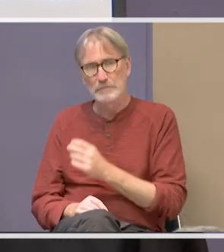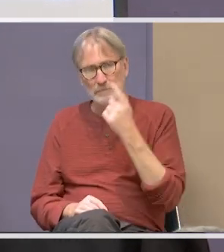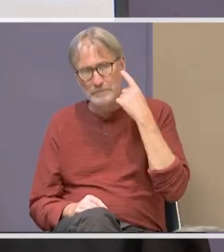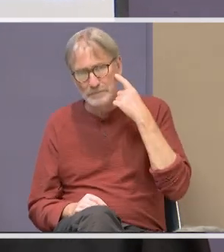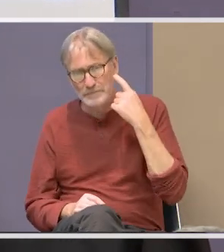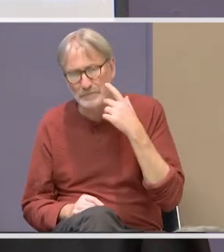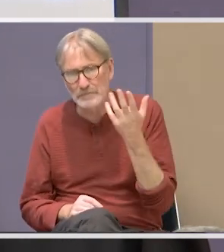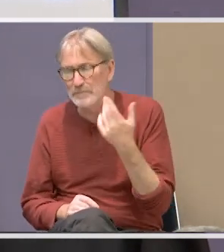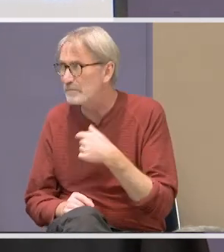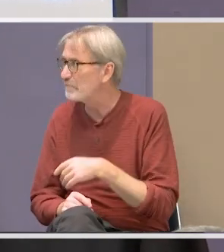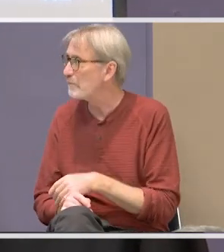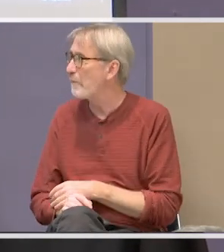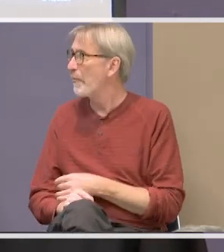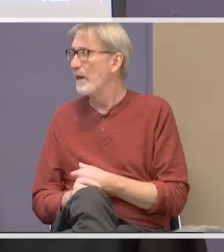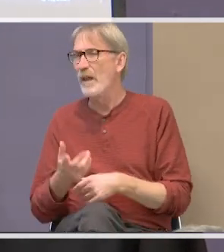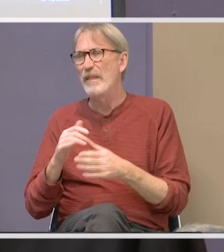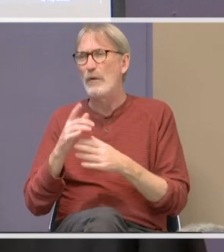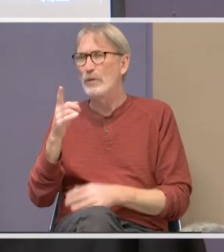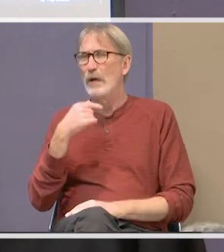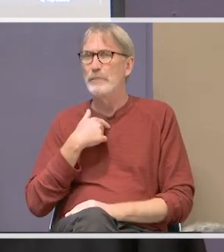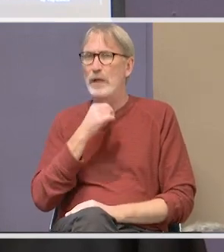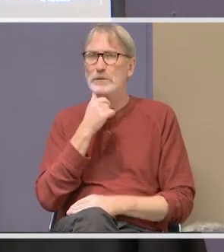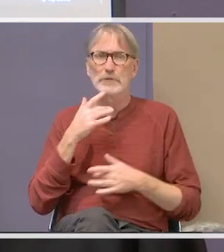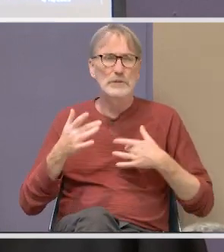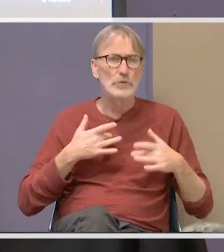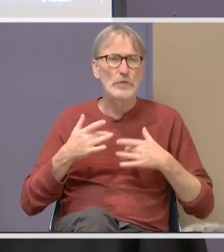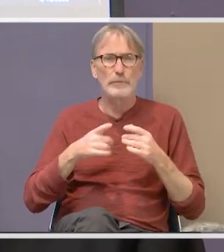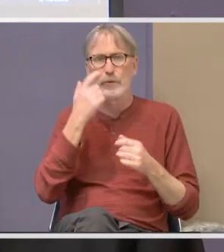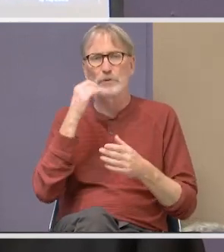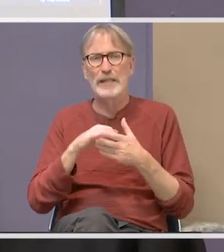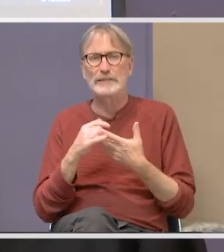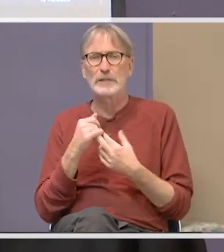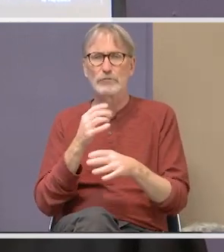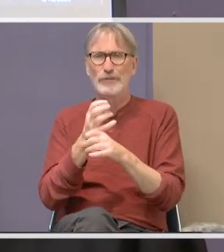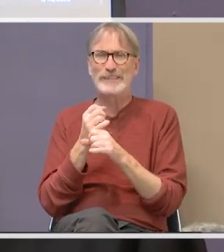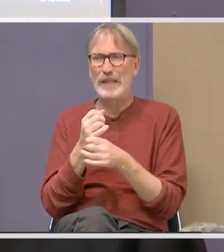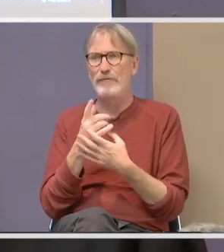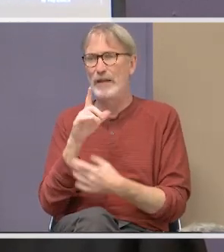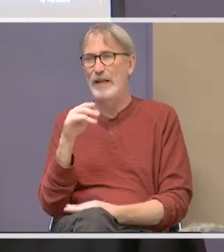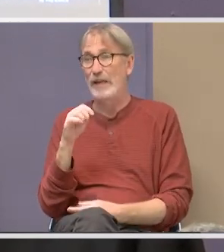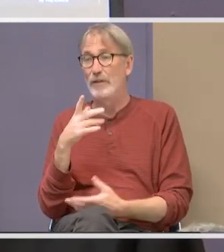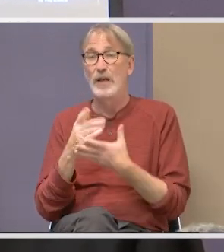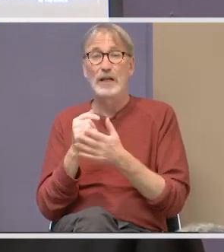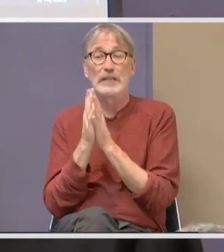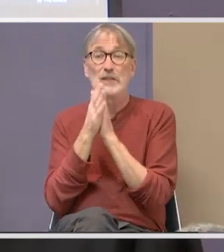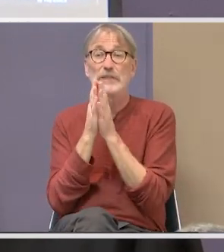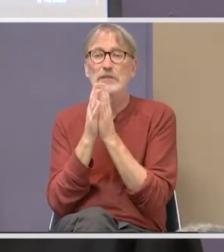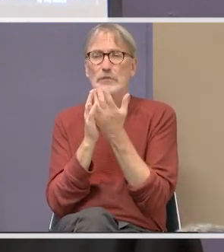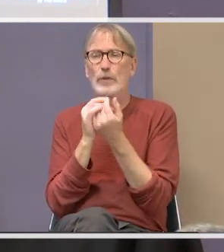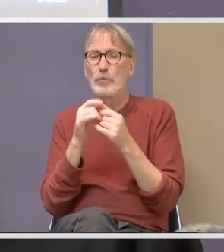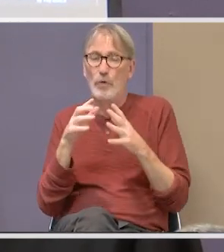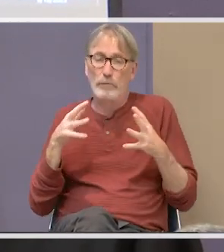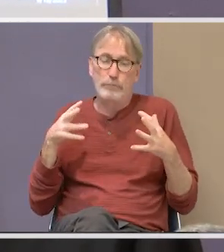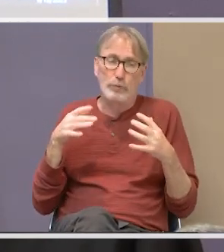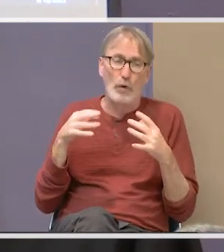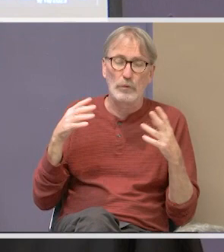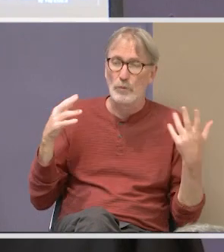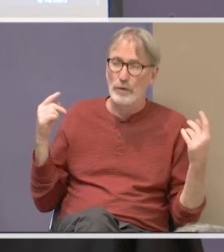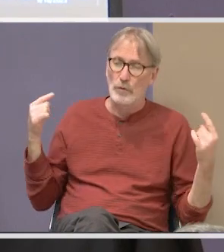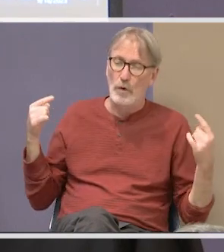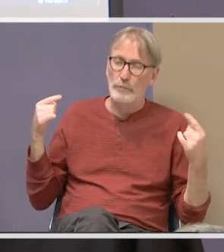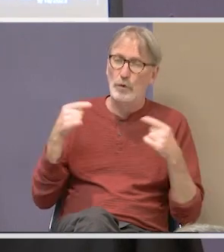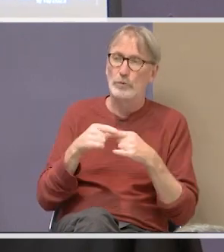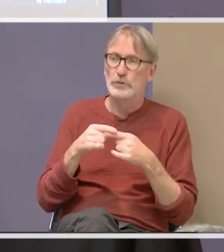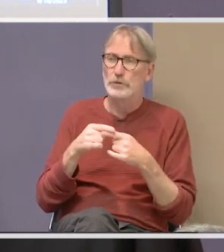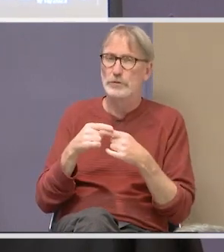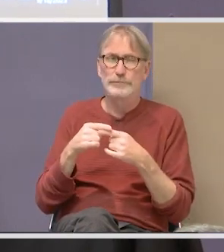Forbes. That I'm not as concerned about because that's a receiving lane. When you get your congestion, it's your lanes approaching the signal, not leaving them, in